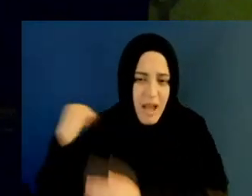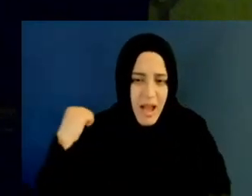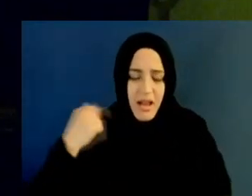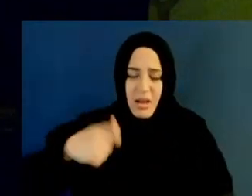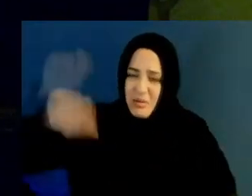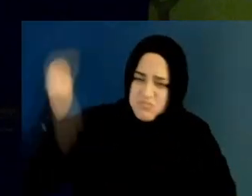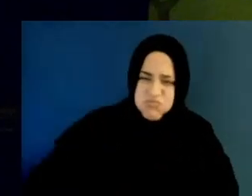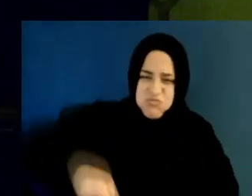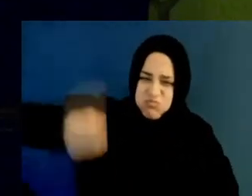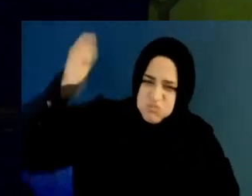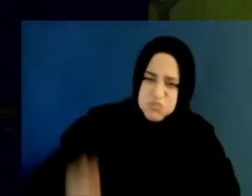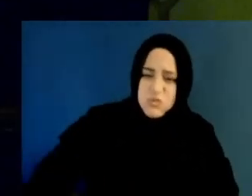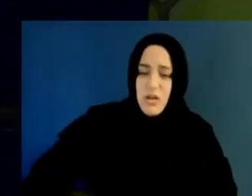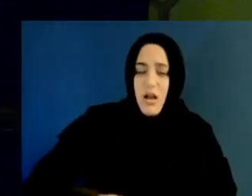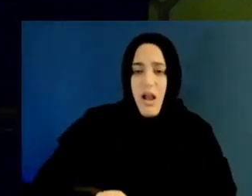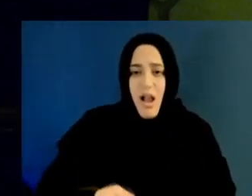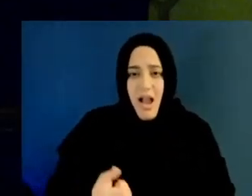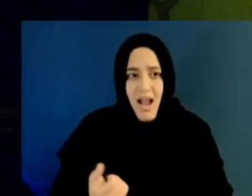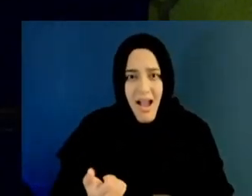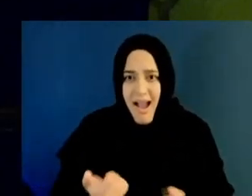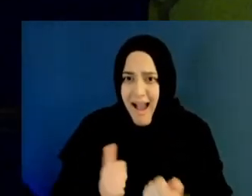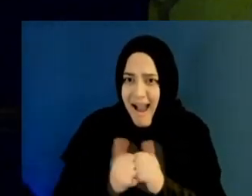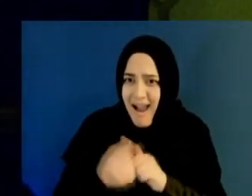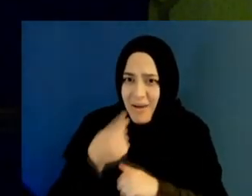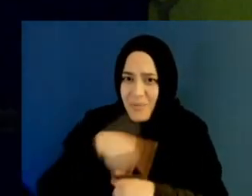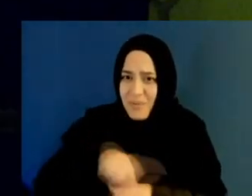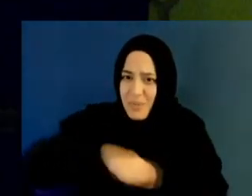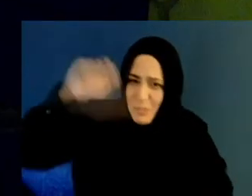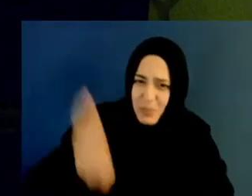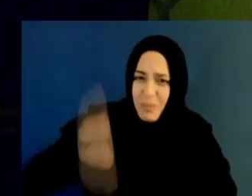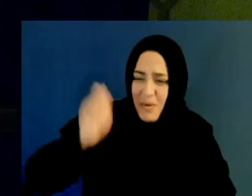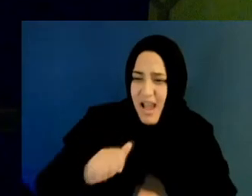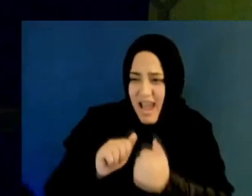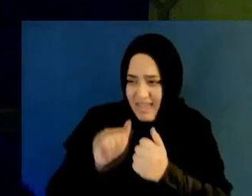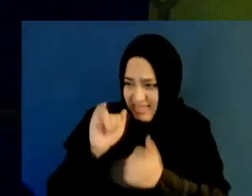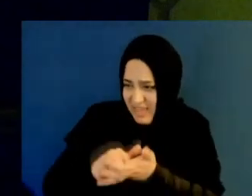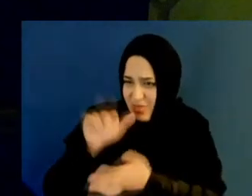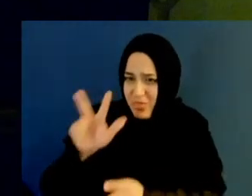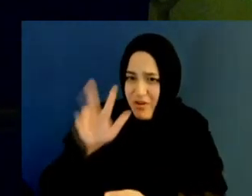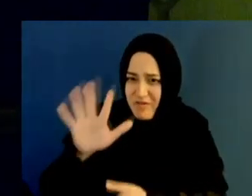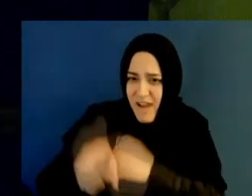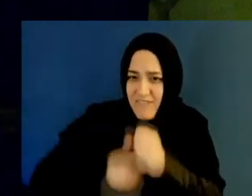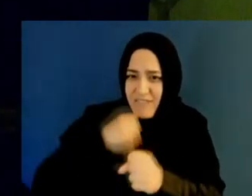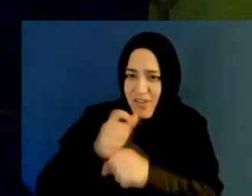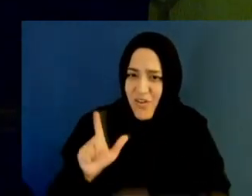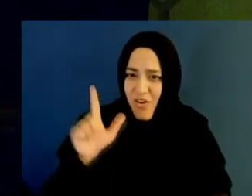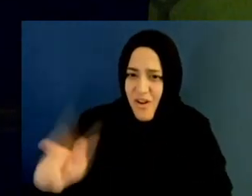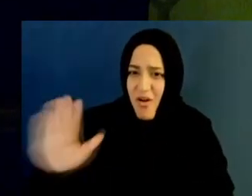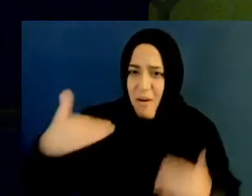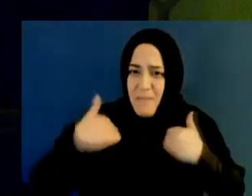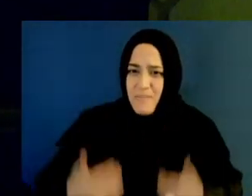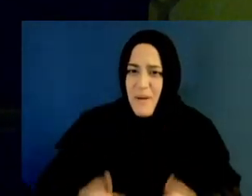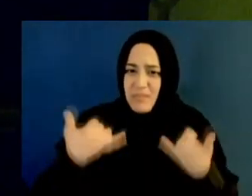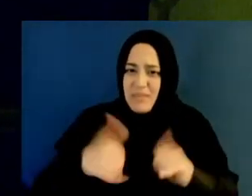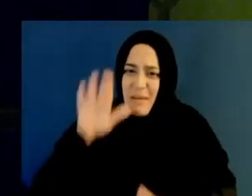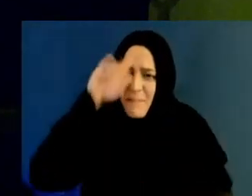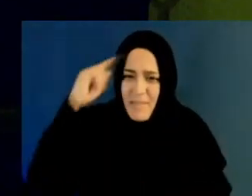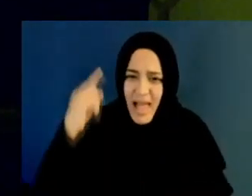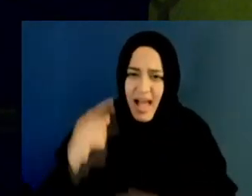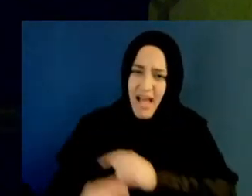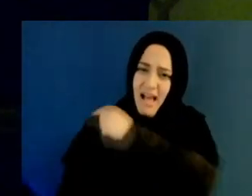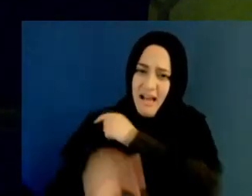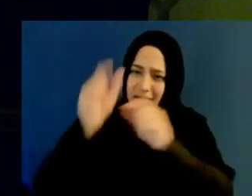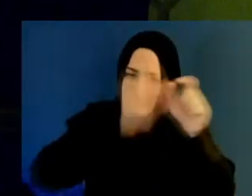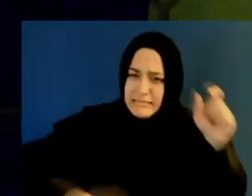that 35 years later, his body is still bruised? Imam Zainul Abideen himself says, when we were